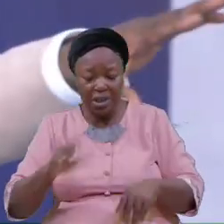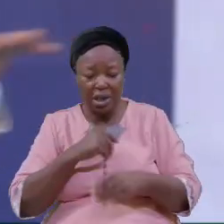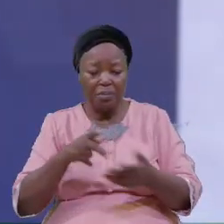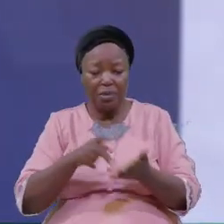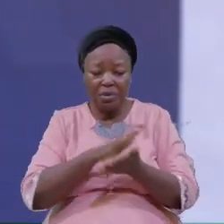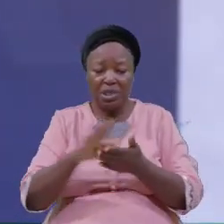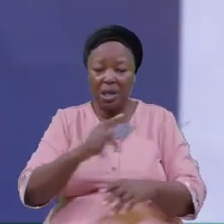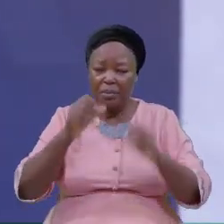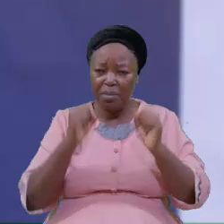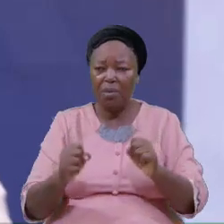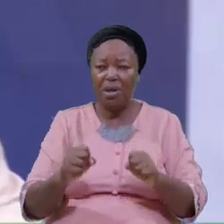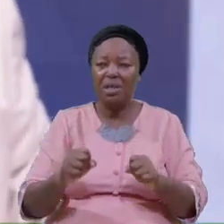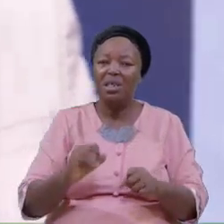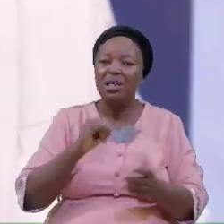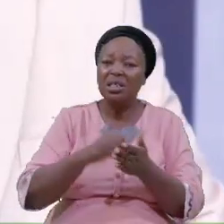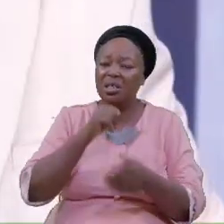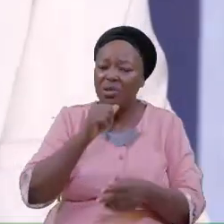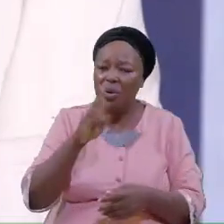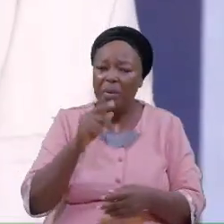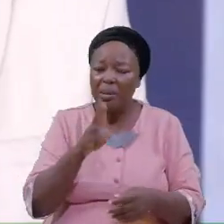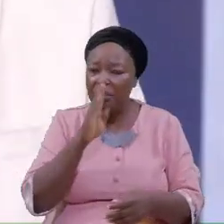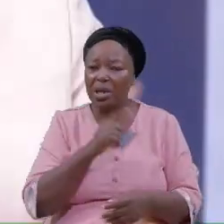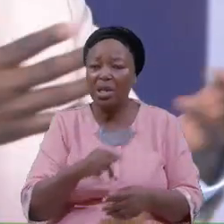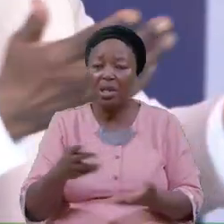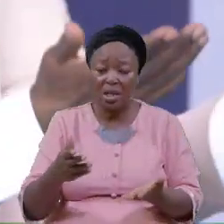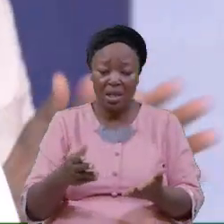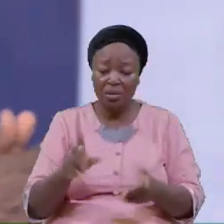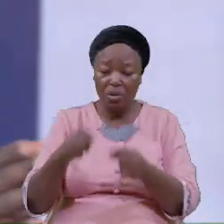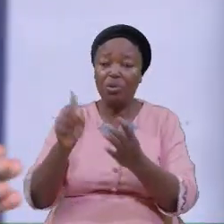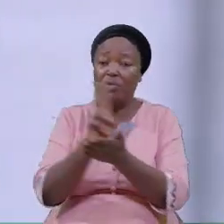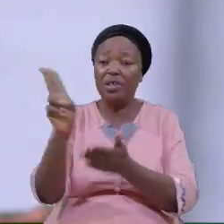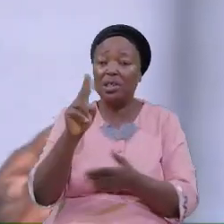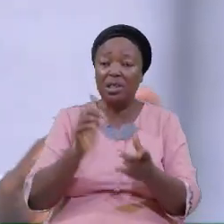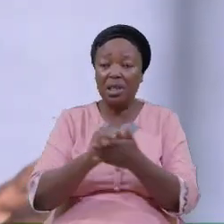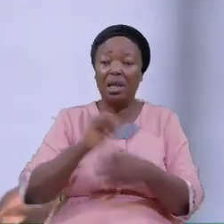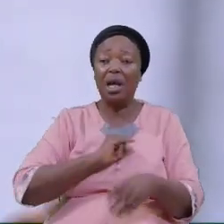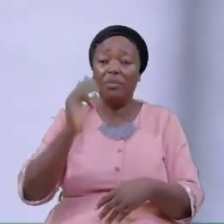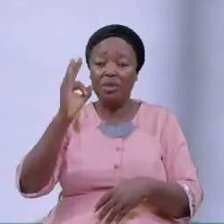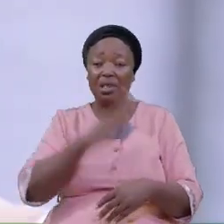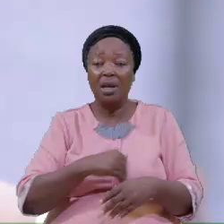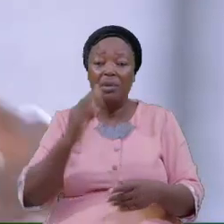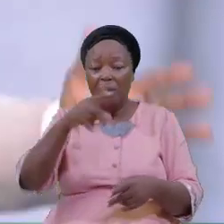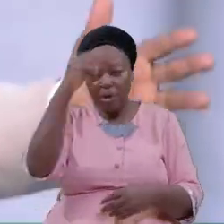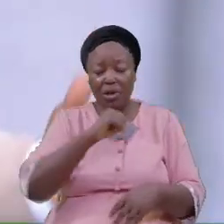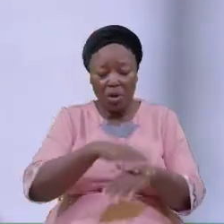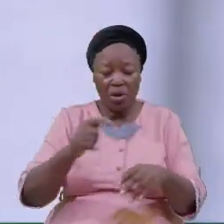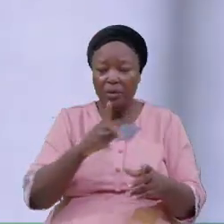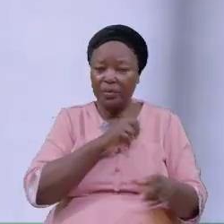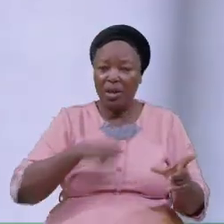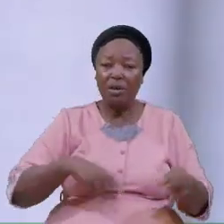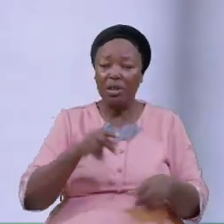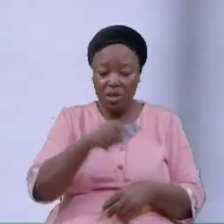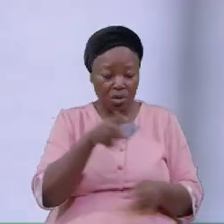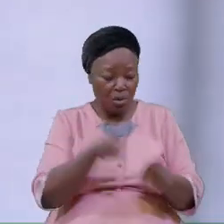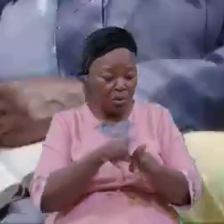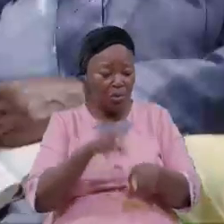a graduate that I preach. I preach because of the calling of God. He too, although he didn't go to university, he can